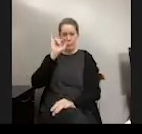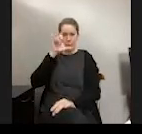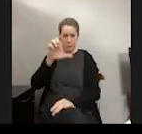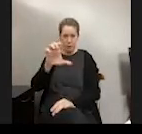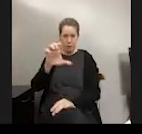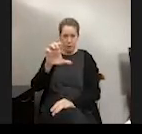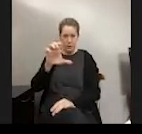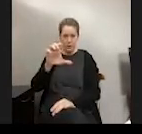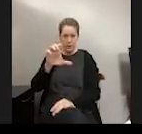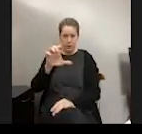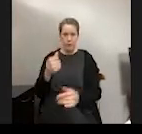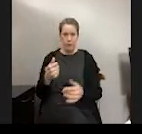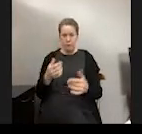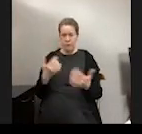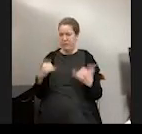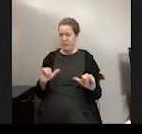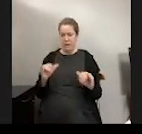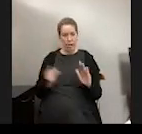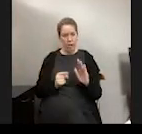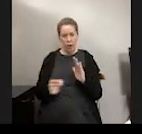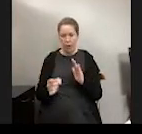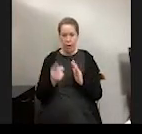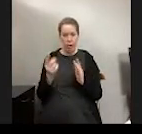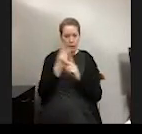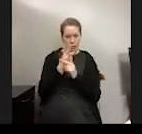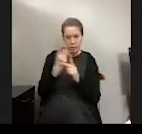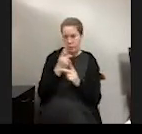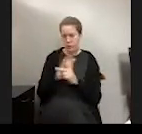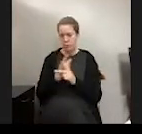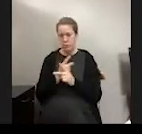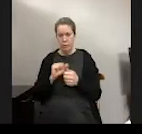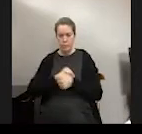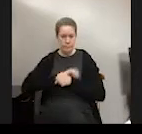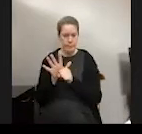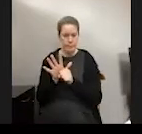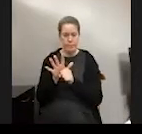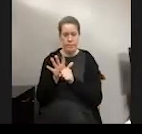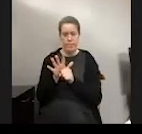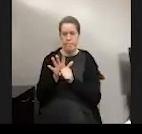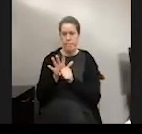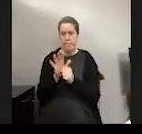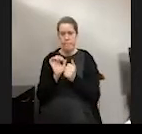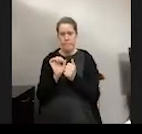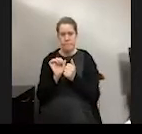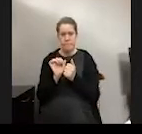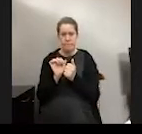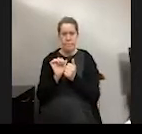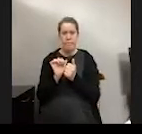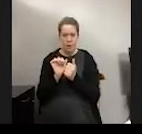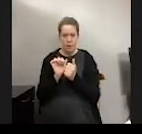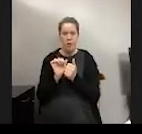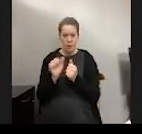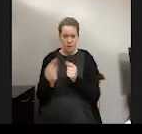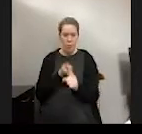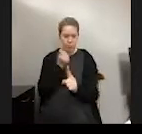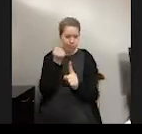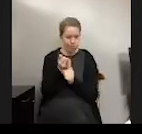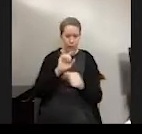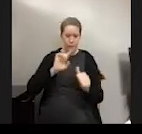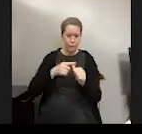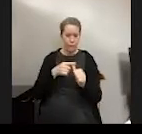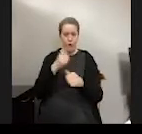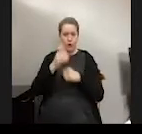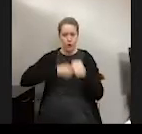the COVID-19 pandemic. And this being so, to what extent has COVID-19 impacted the first year of public art